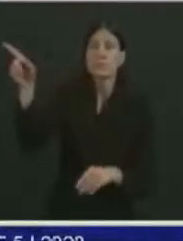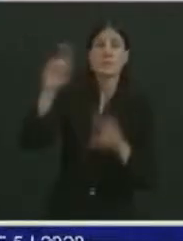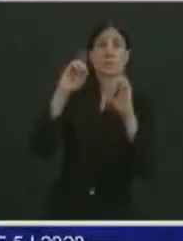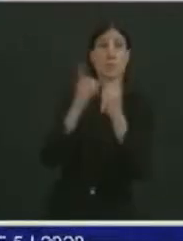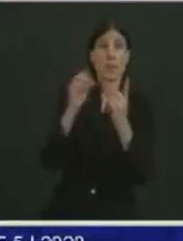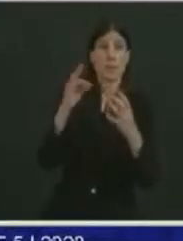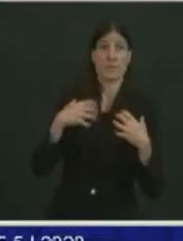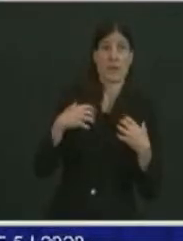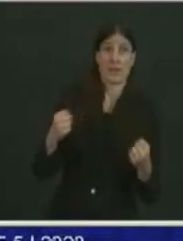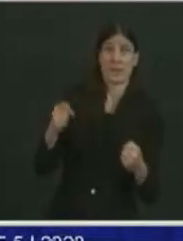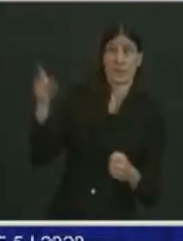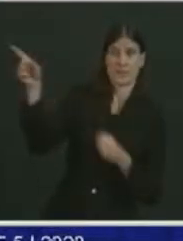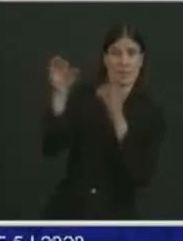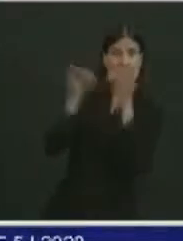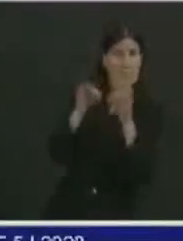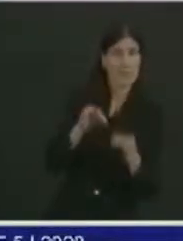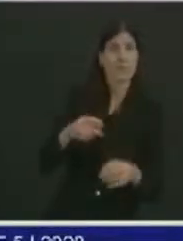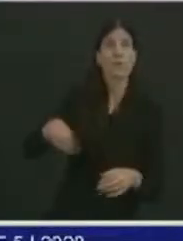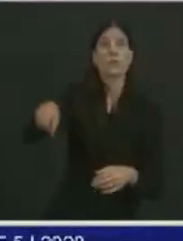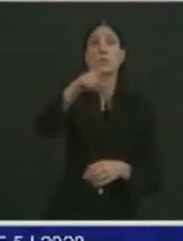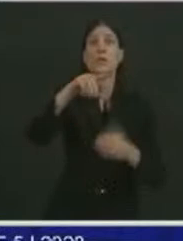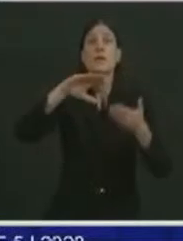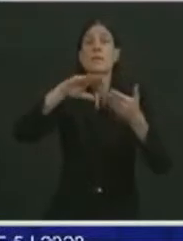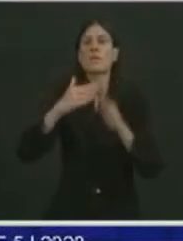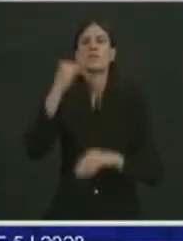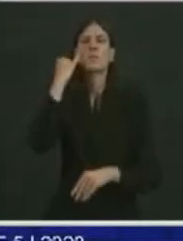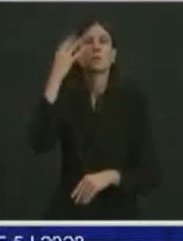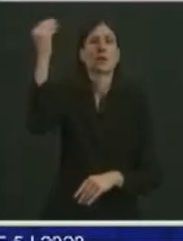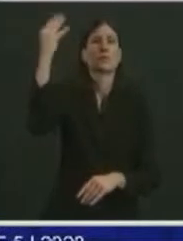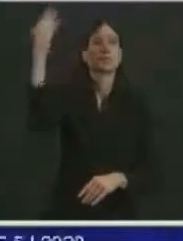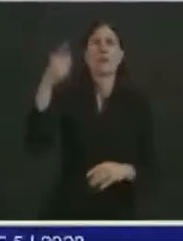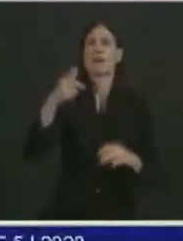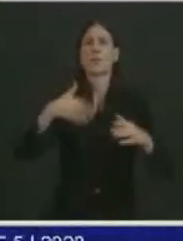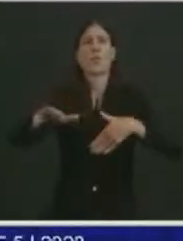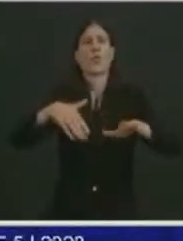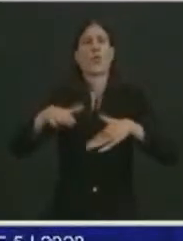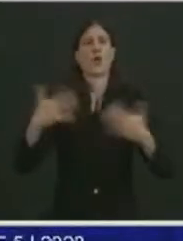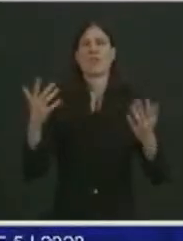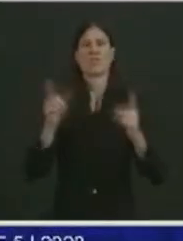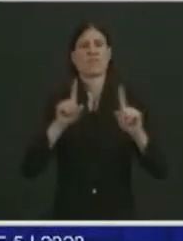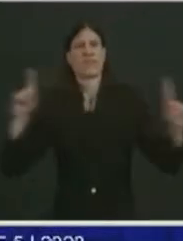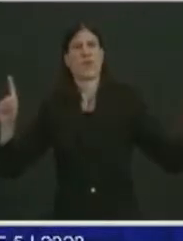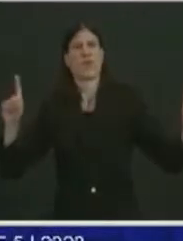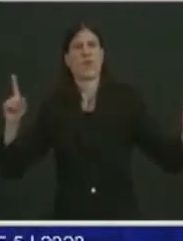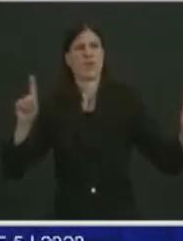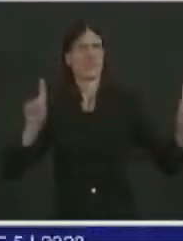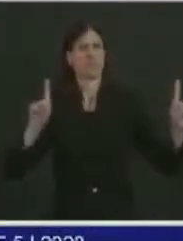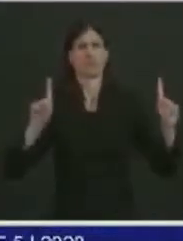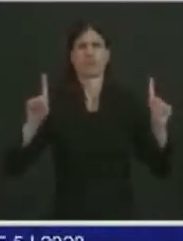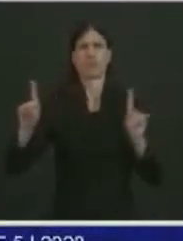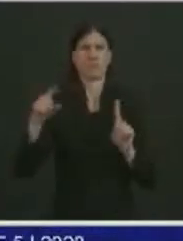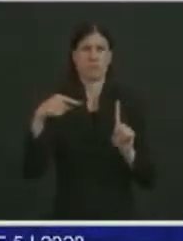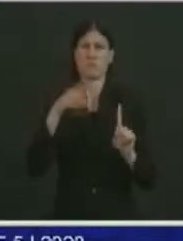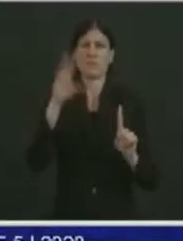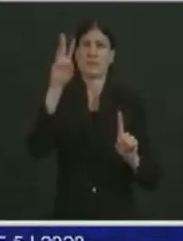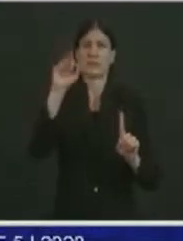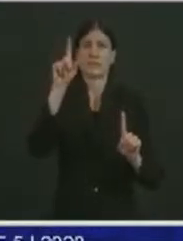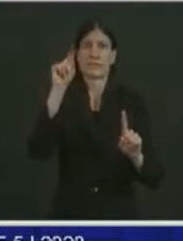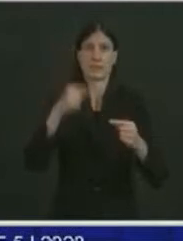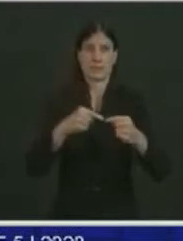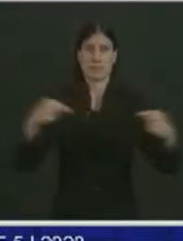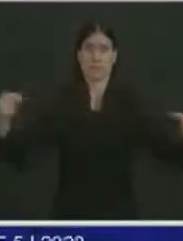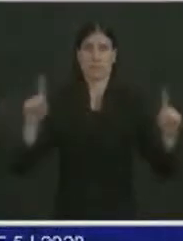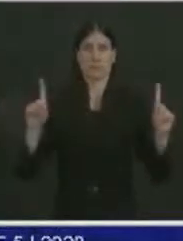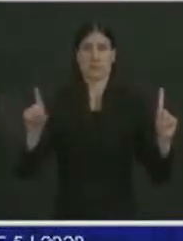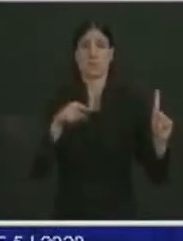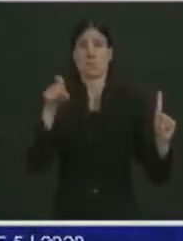to maintain continuously 6 feet of distance with everyone around you,